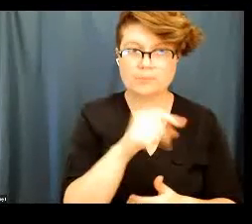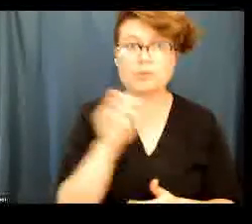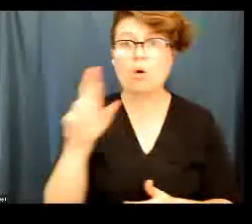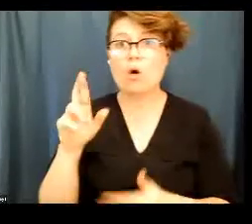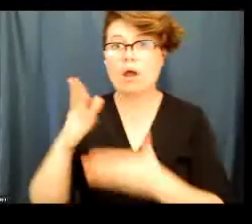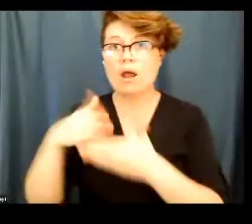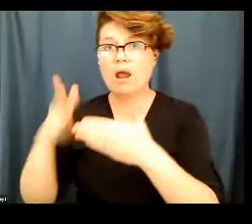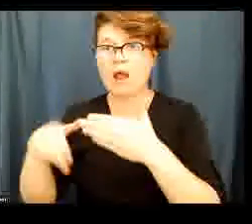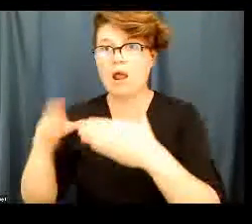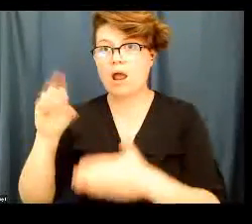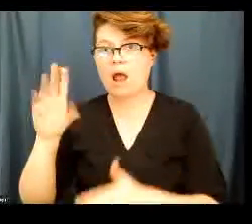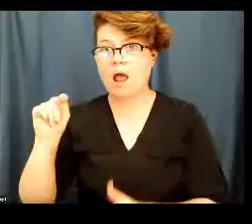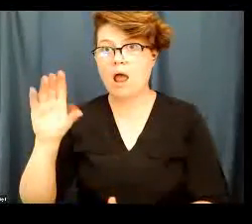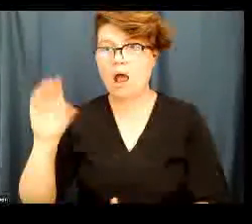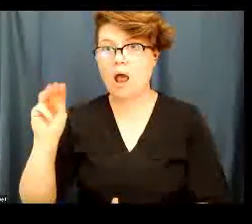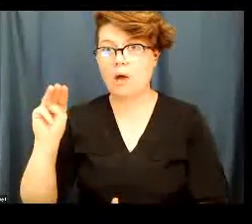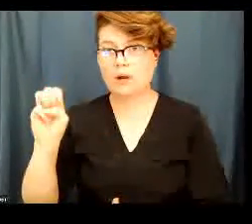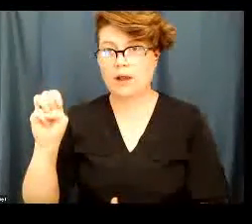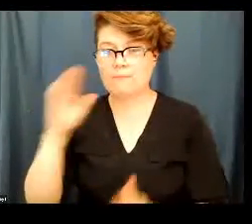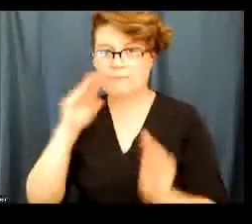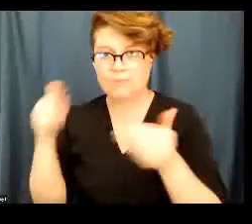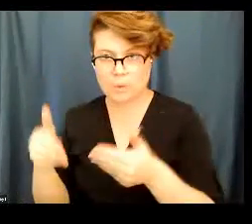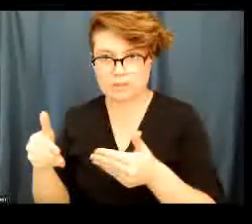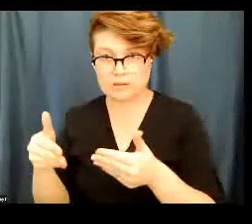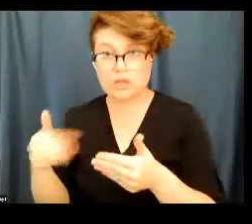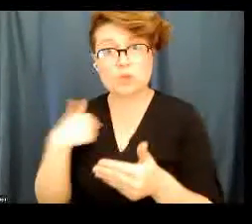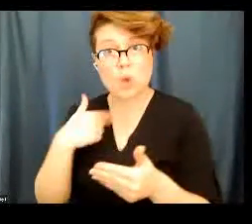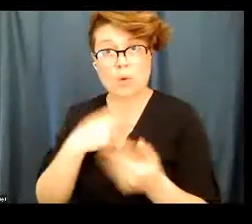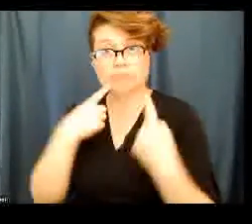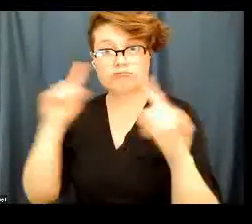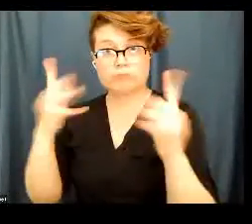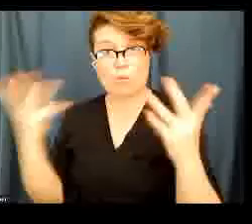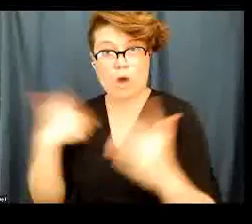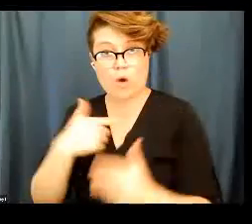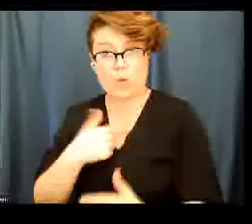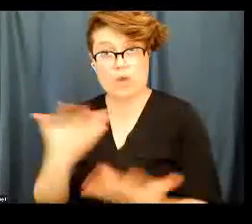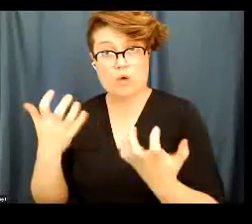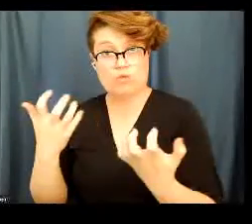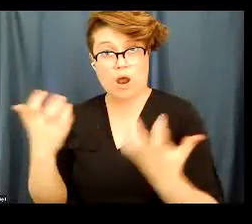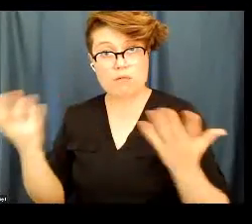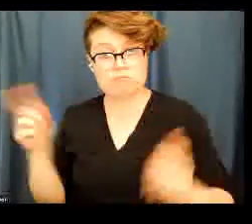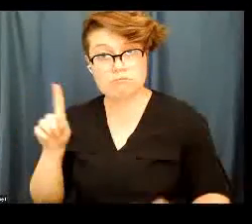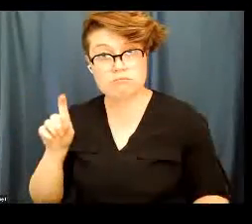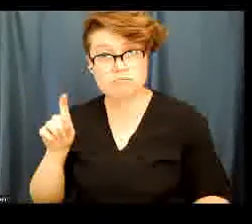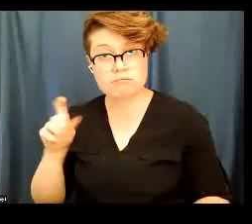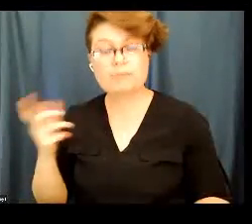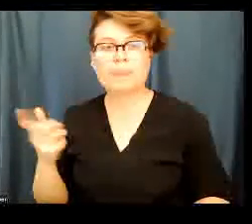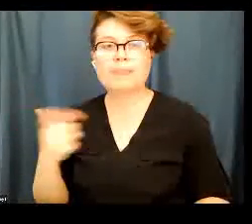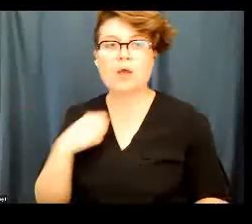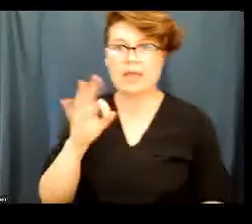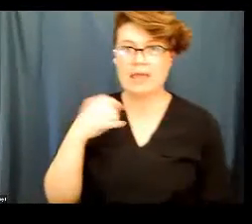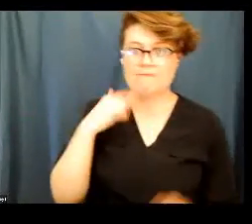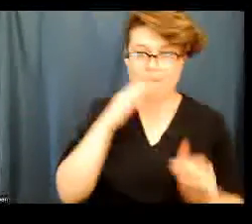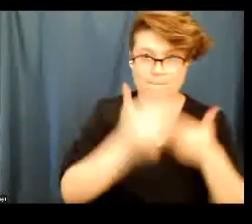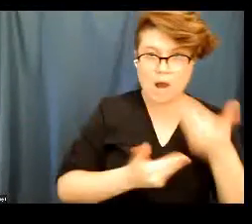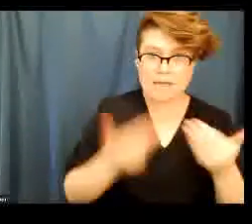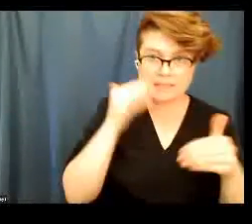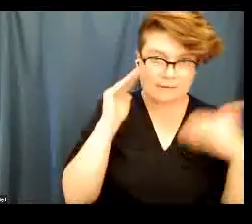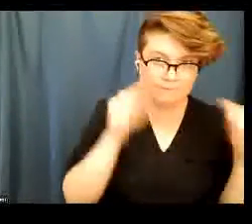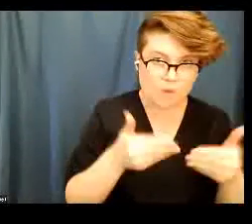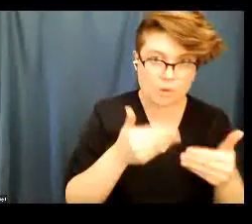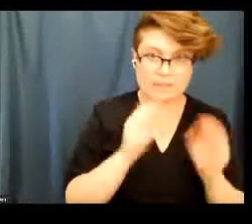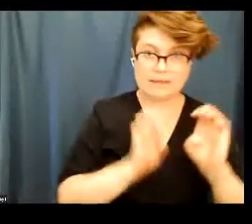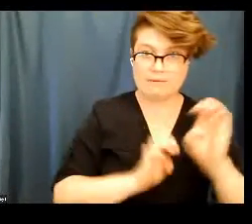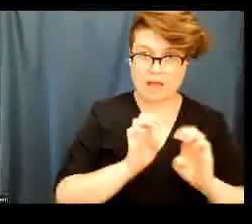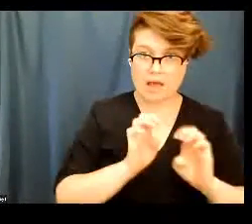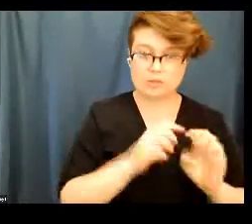focused. So is the SART doing what we say we're doing, right? So if we want a process focused evaluation, we're really going to be